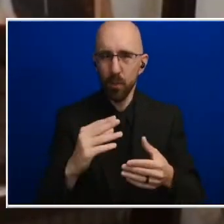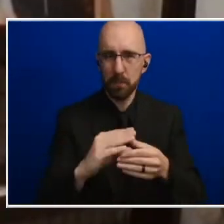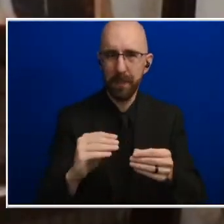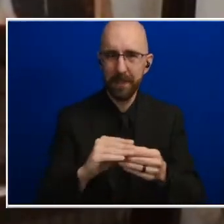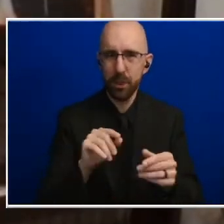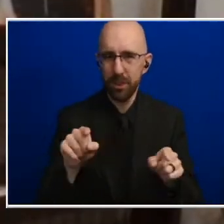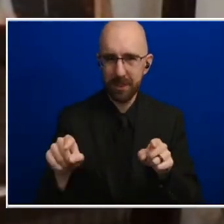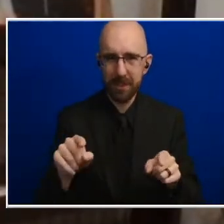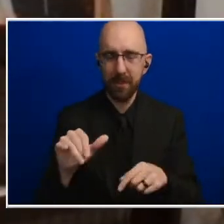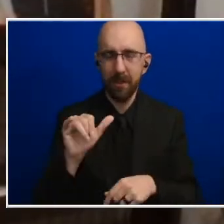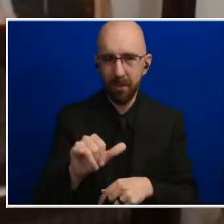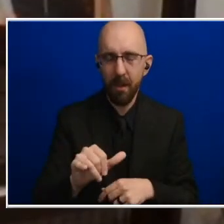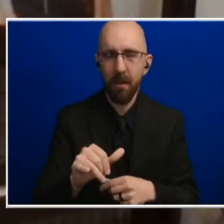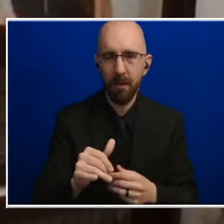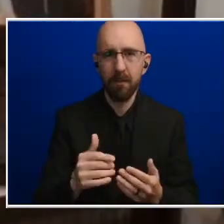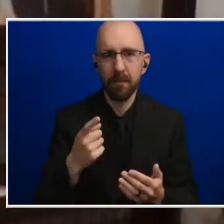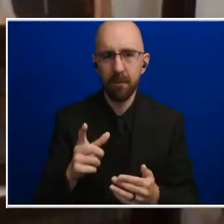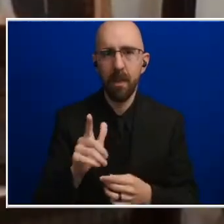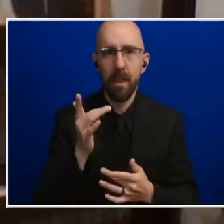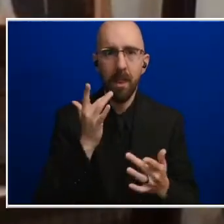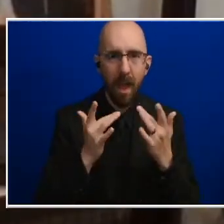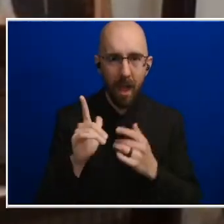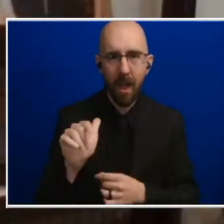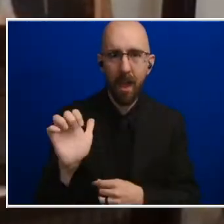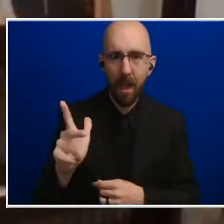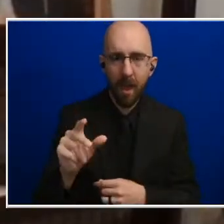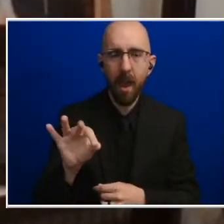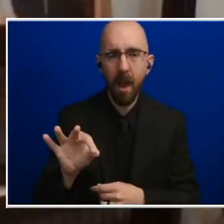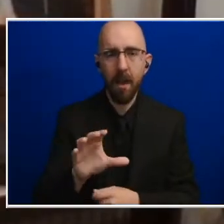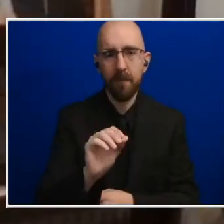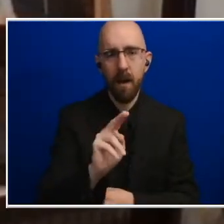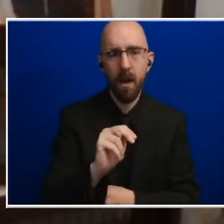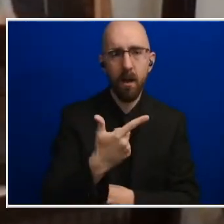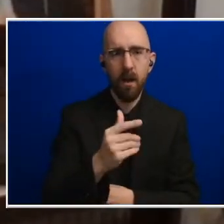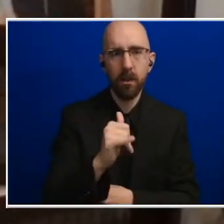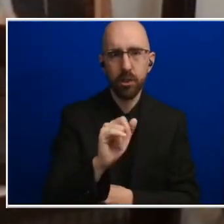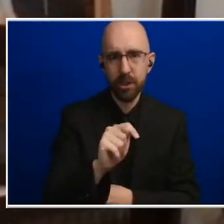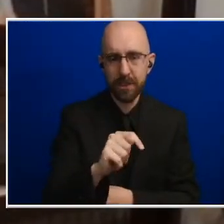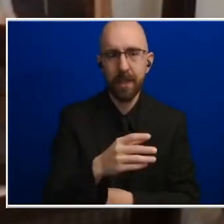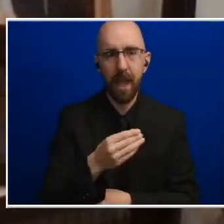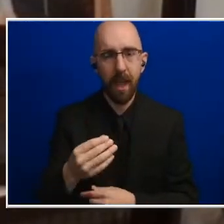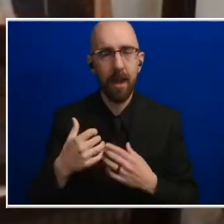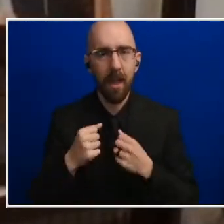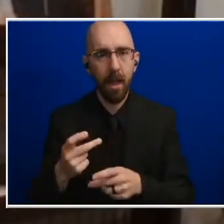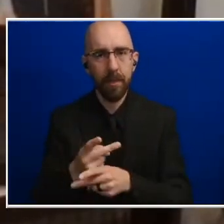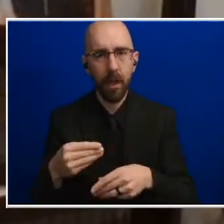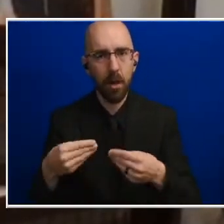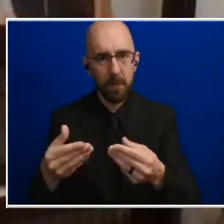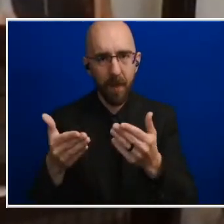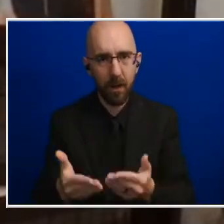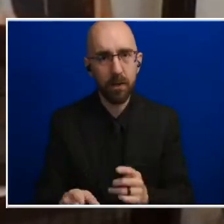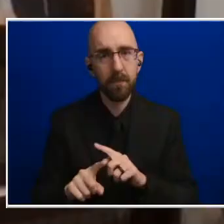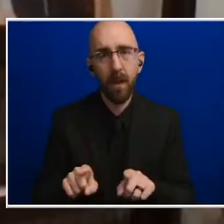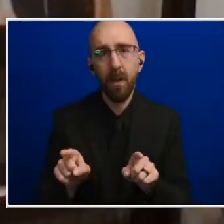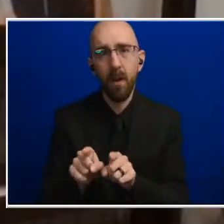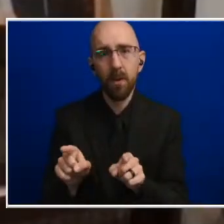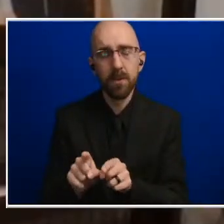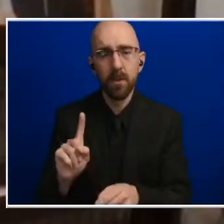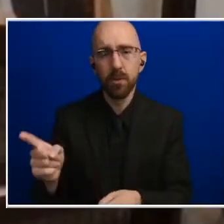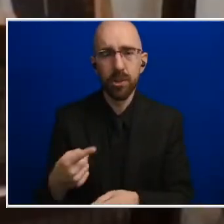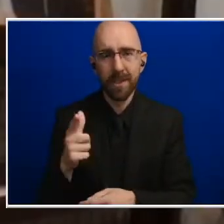that there is a lack of oncologists and a lack of healthcare providers, but there's also just a lack